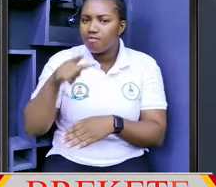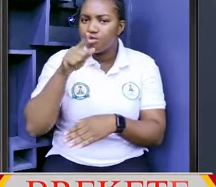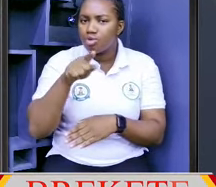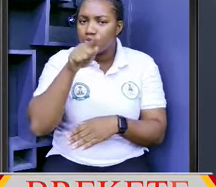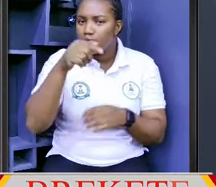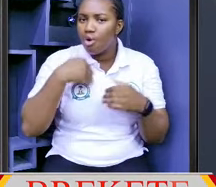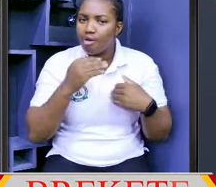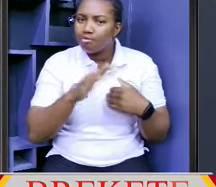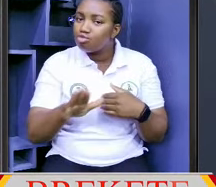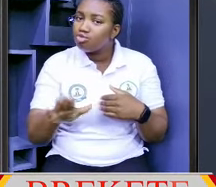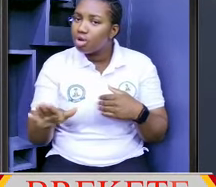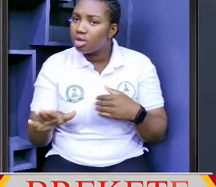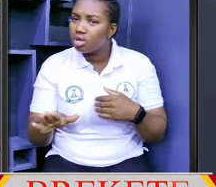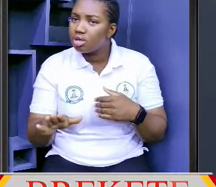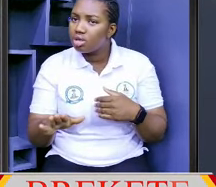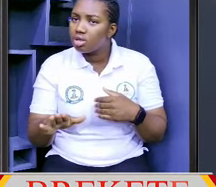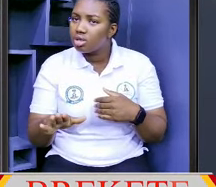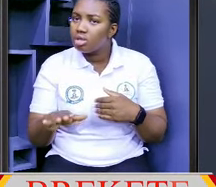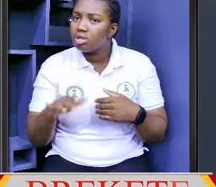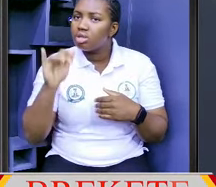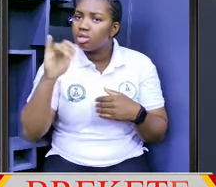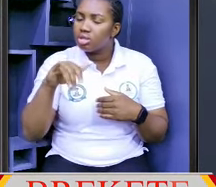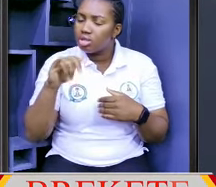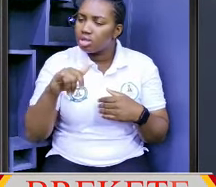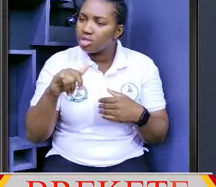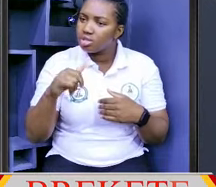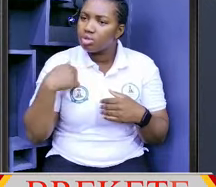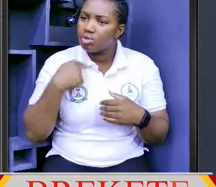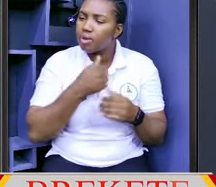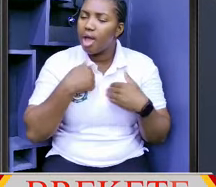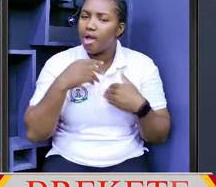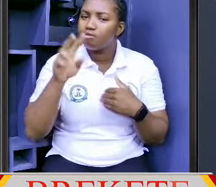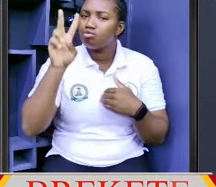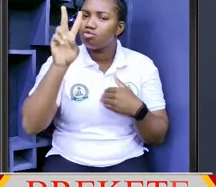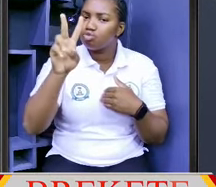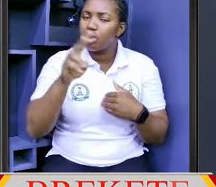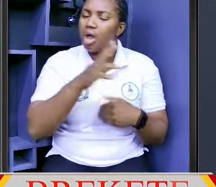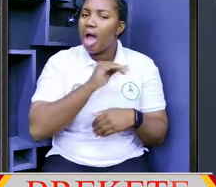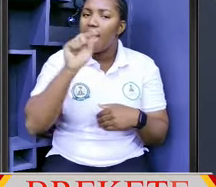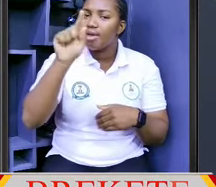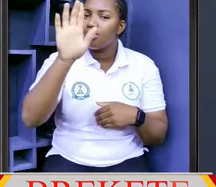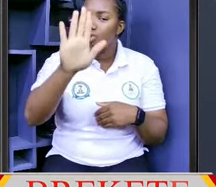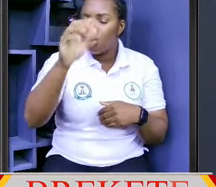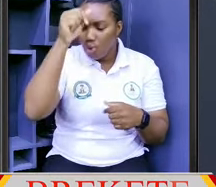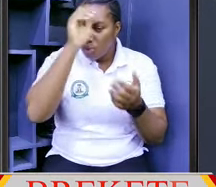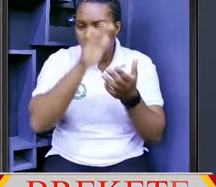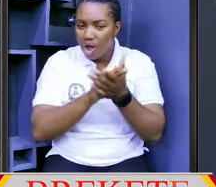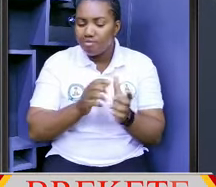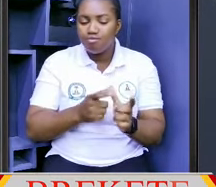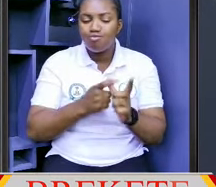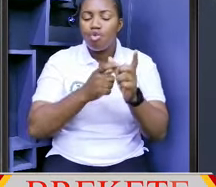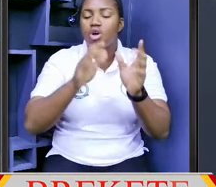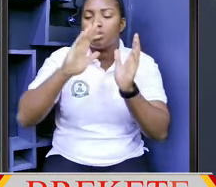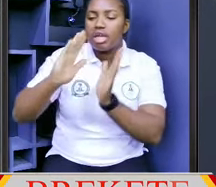When I get children? You have two. And your wife run leave you?